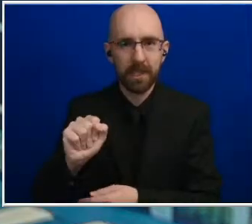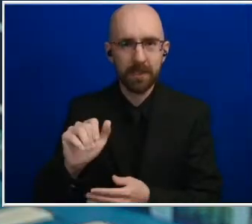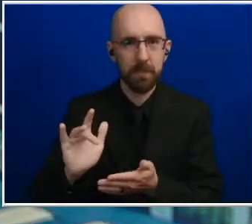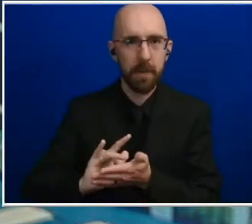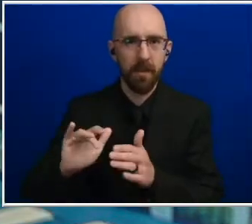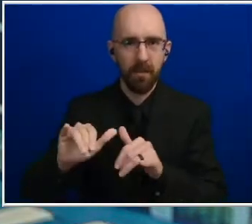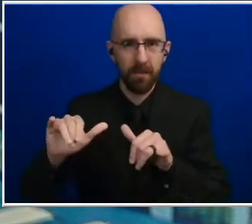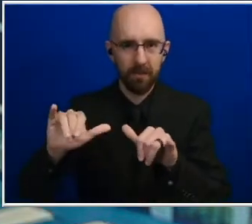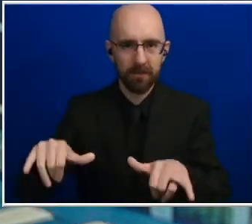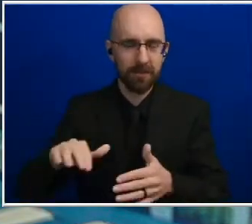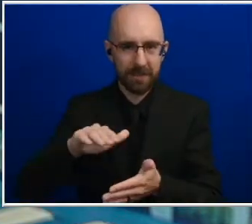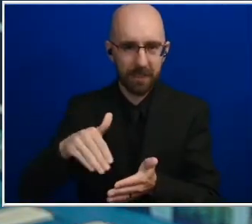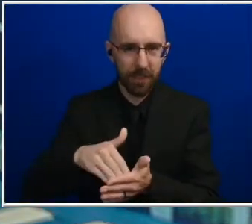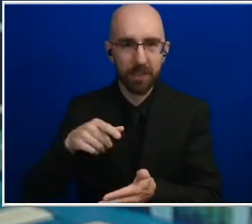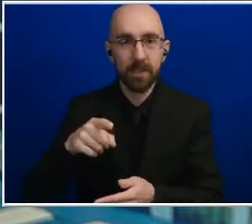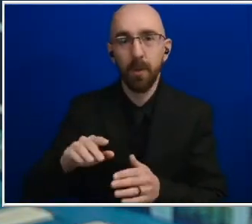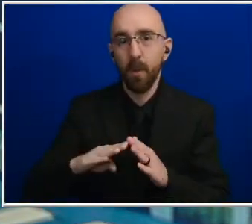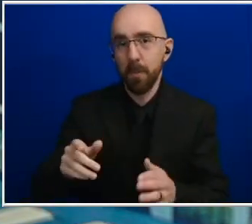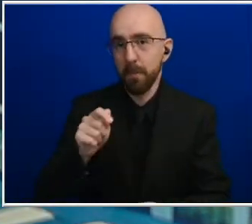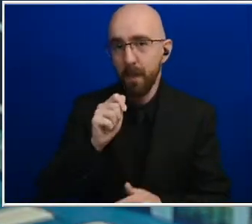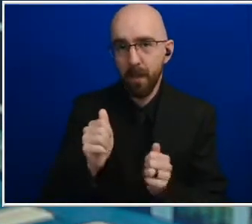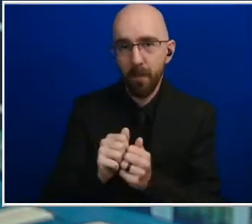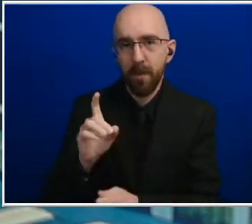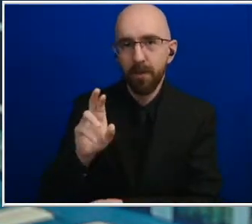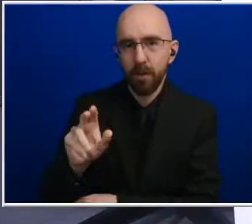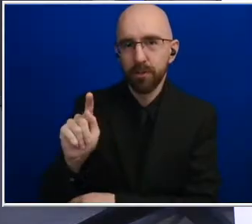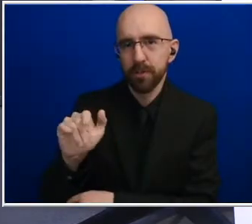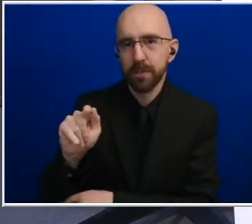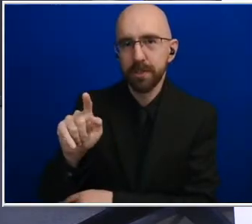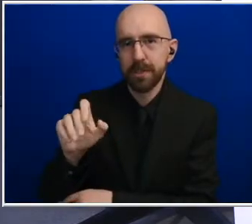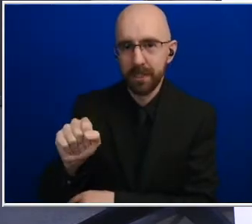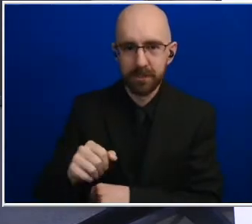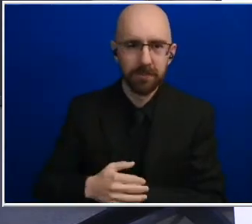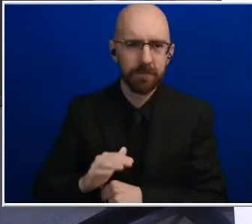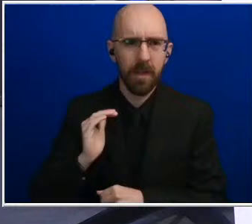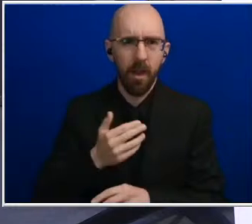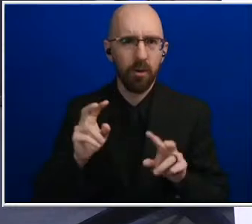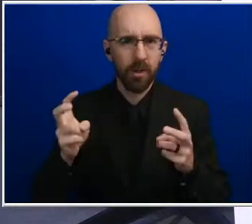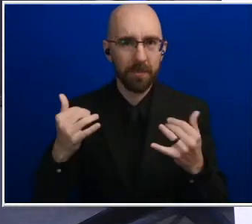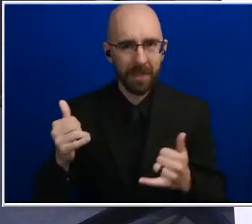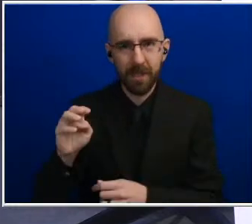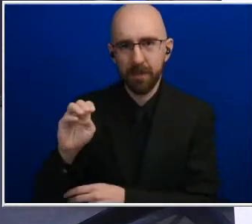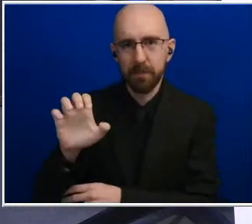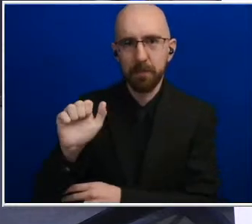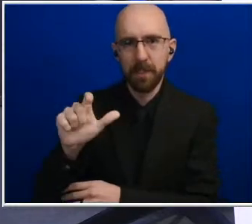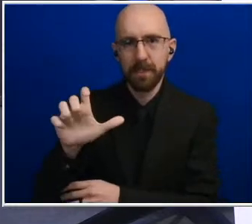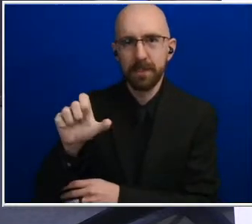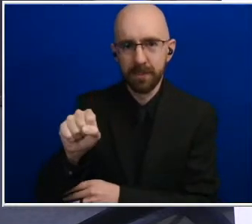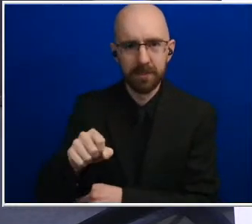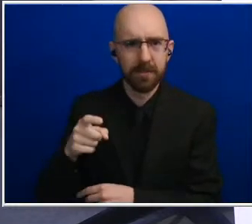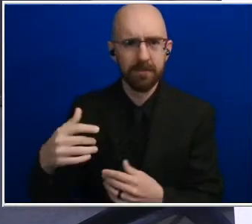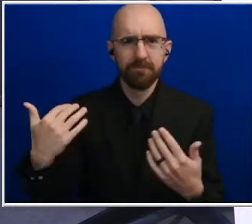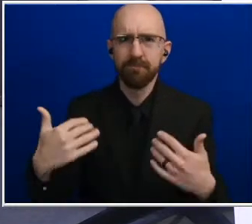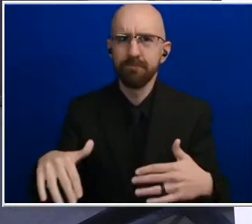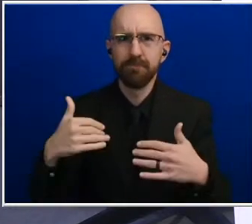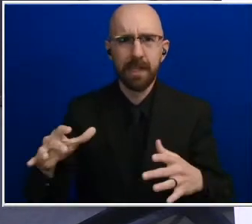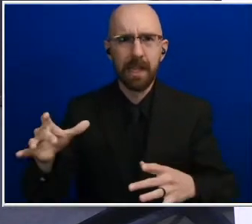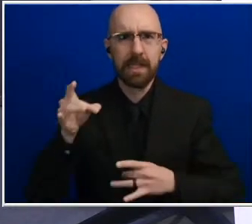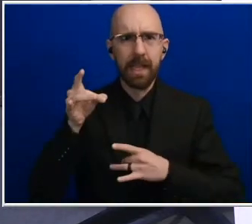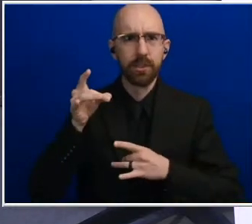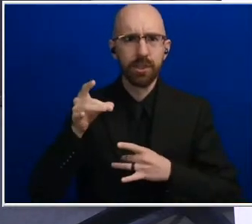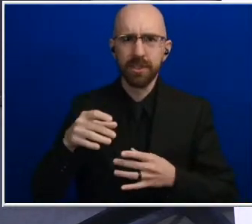Open Mics with Dr. Stites. Our topic today is measles. It's extremely contagious and